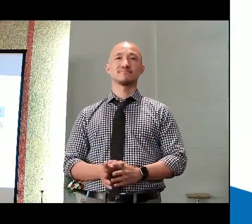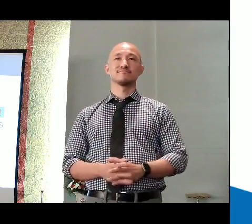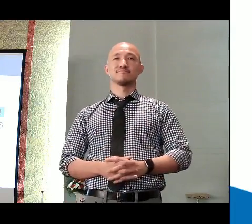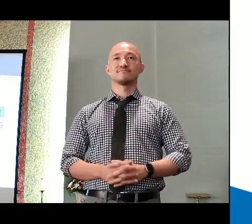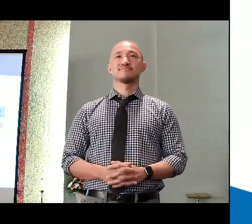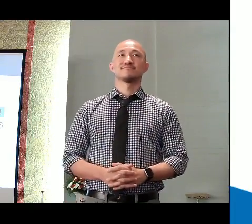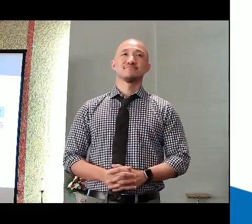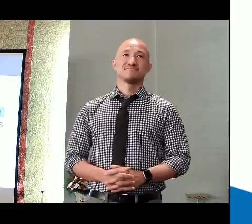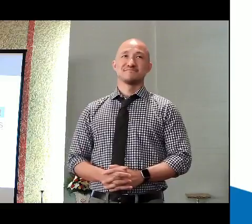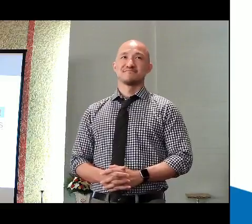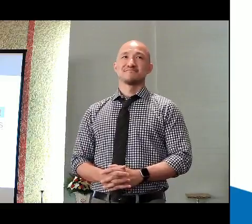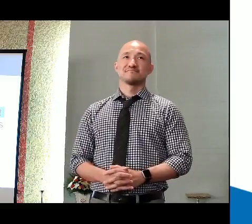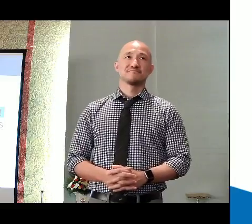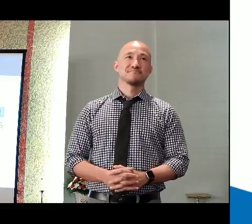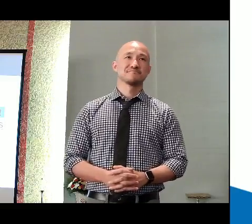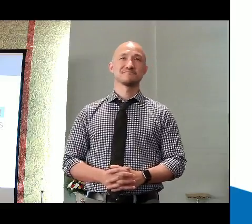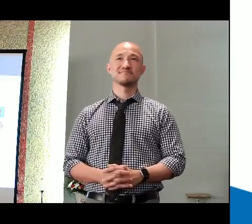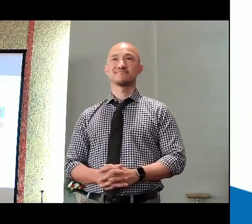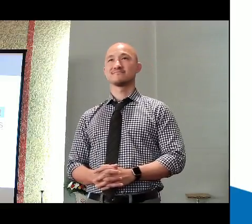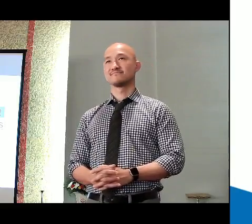will be pleased with that.